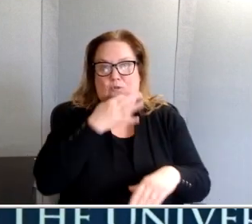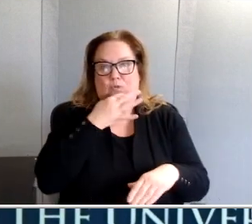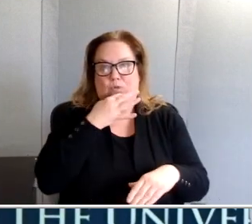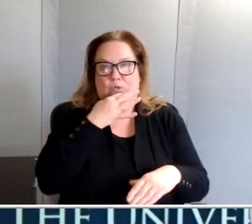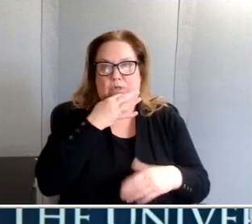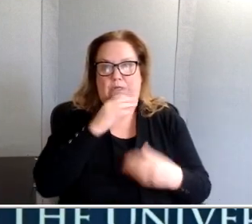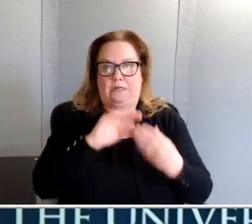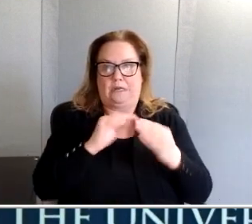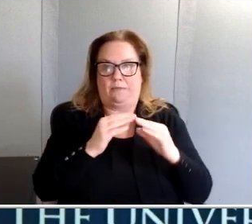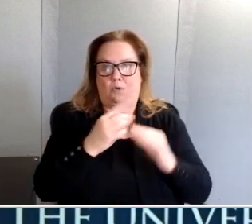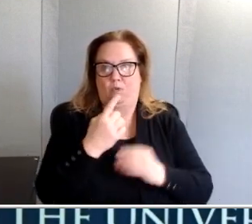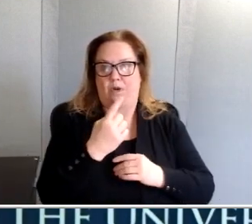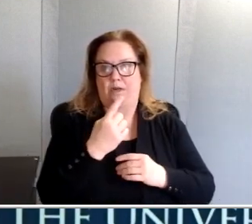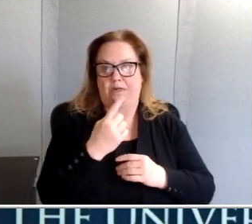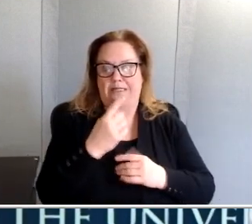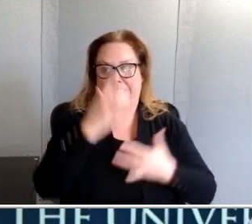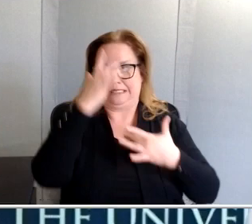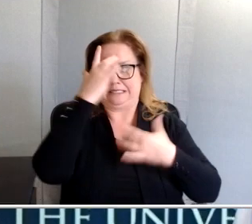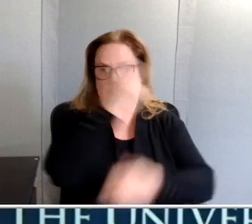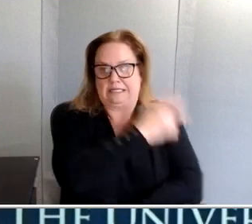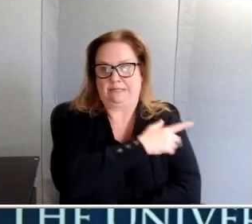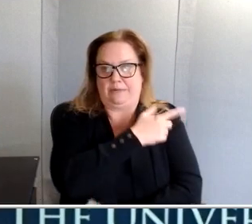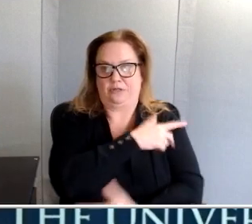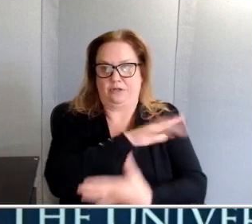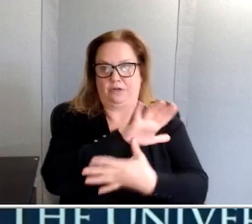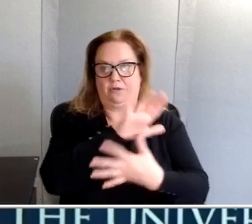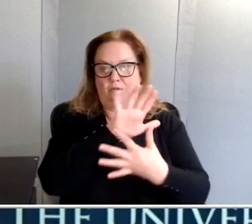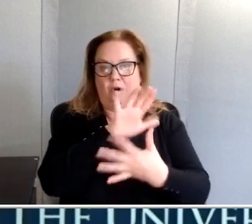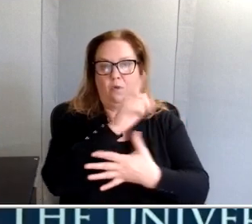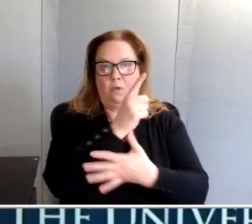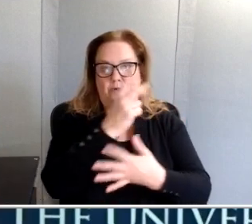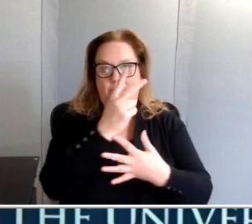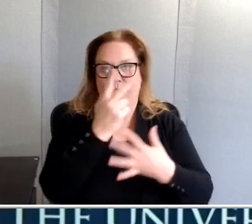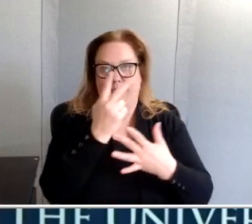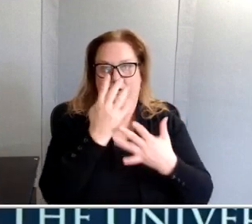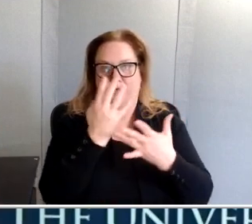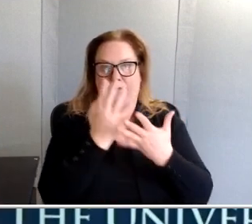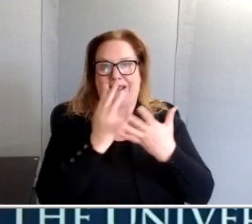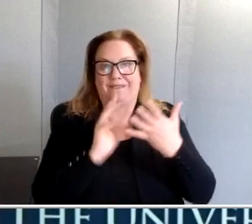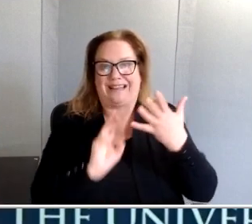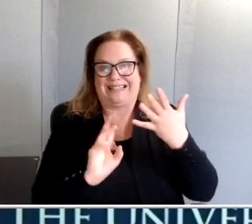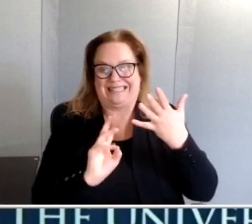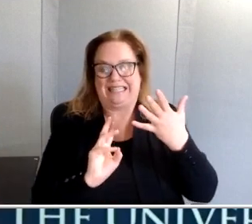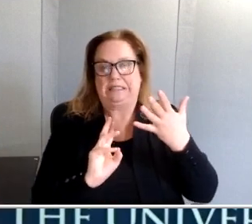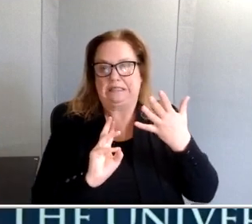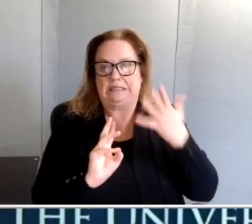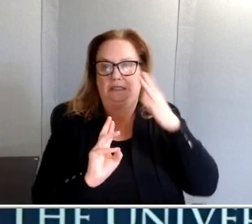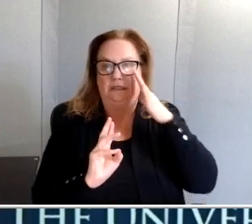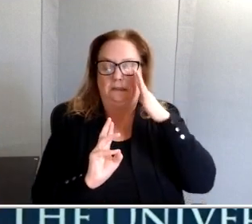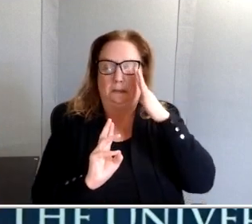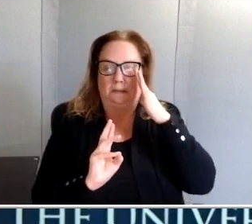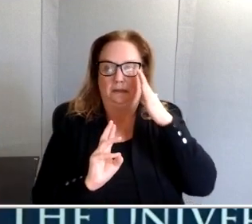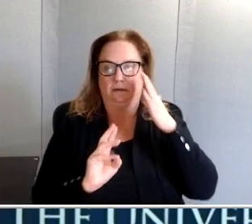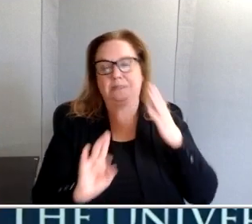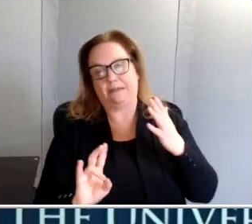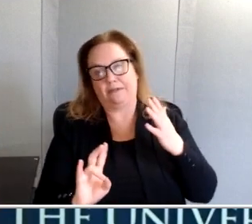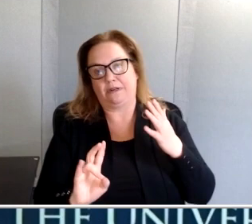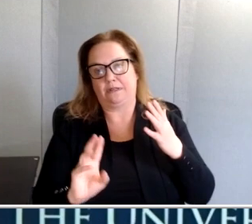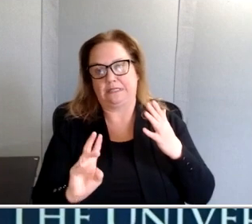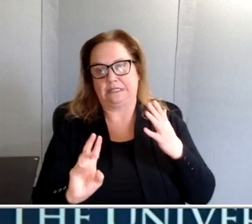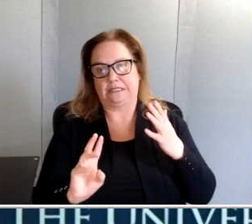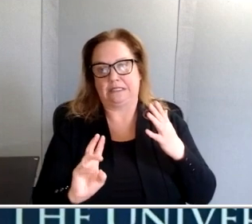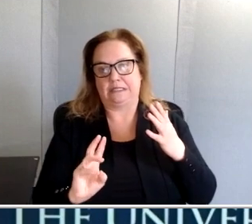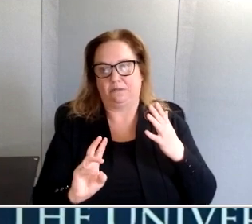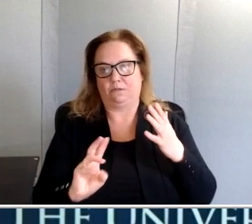being the sickest patients, then going down to 2, 3, 4, all the way down to 6. Actually down to 7, but 6 is where we're